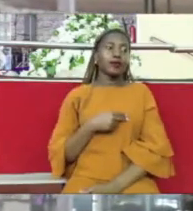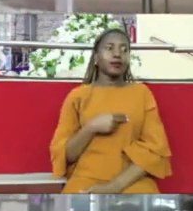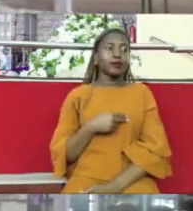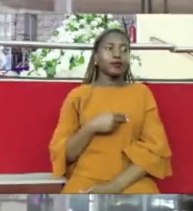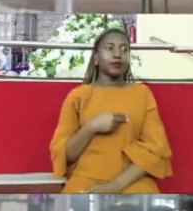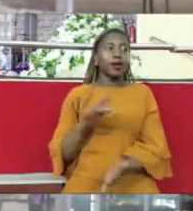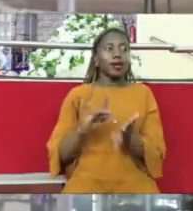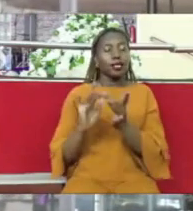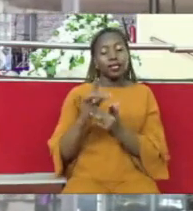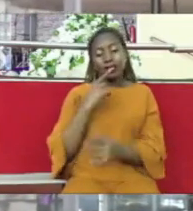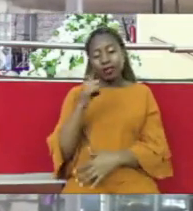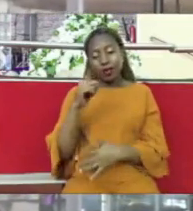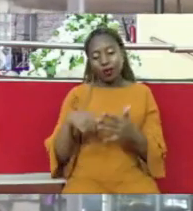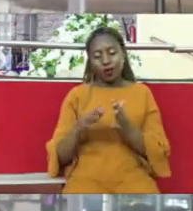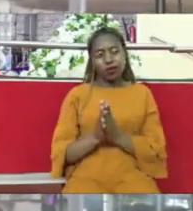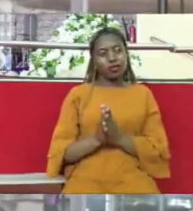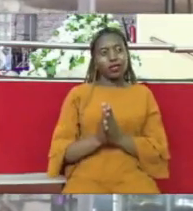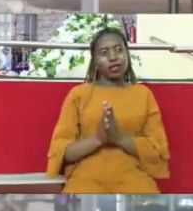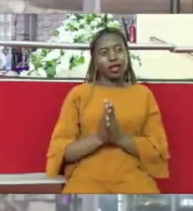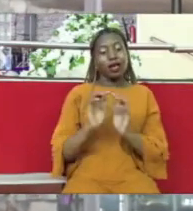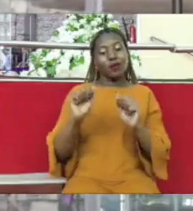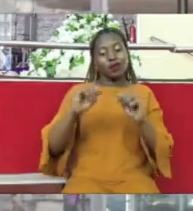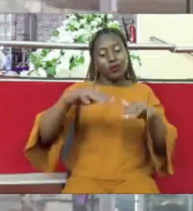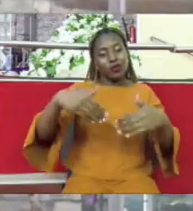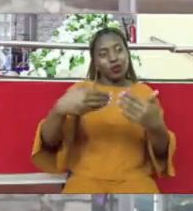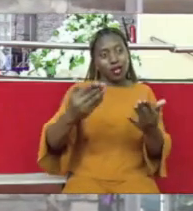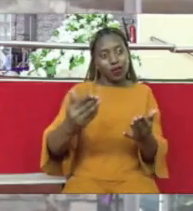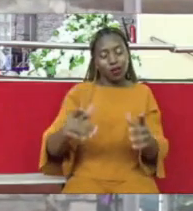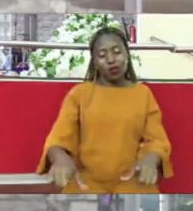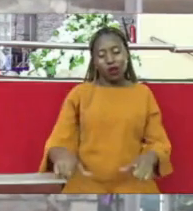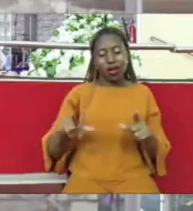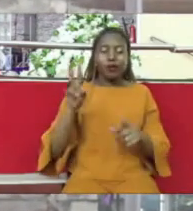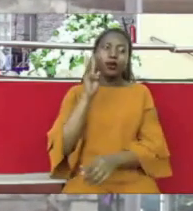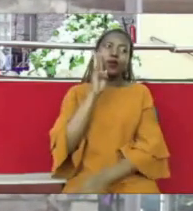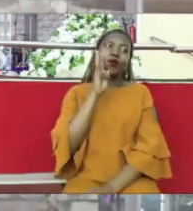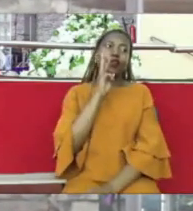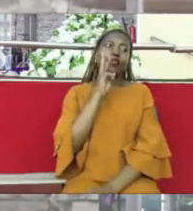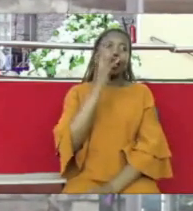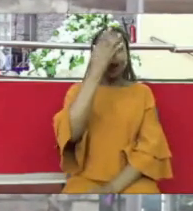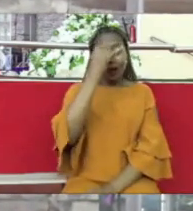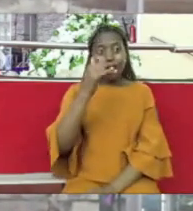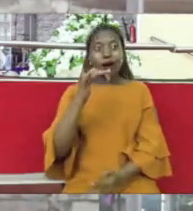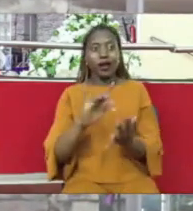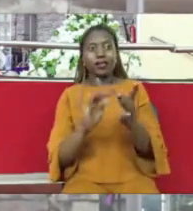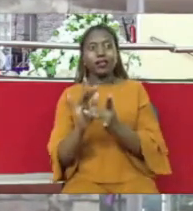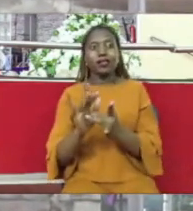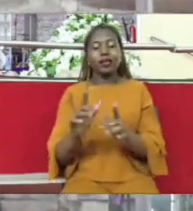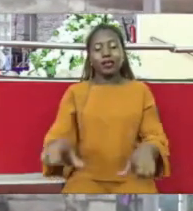Jesus is saying, I can give you living water. Because he is the living